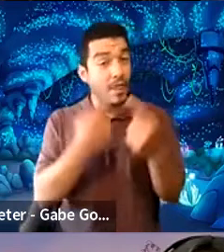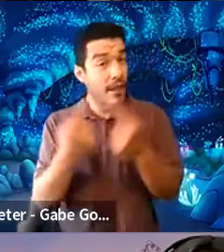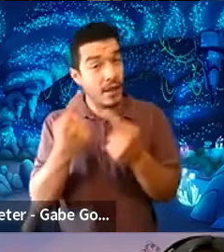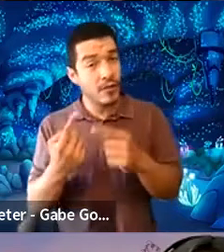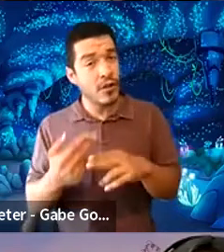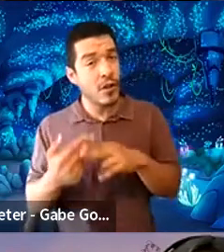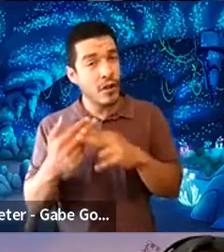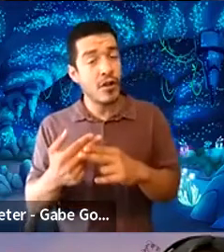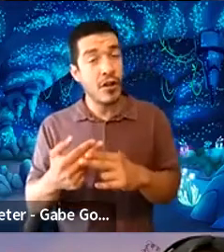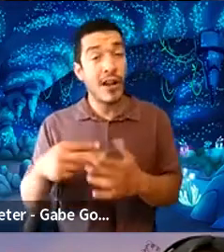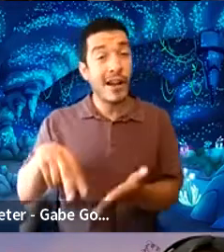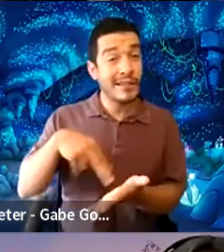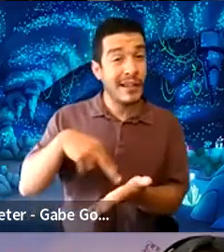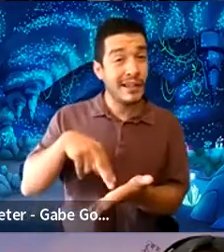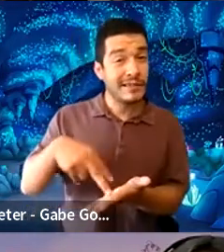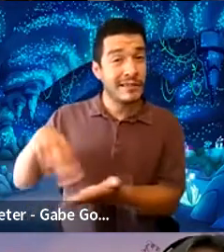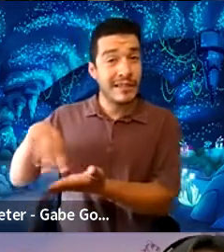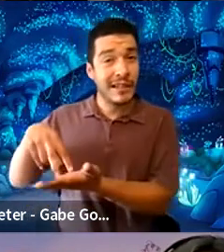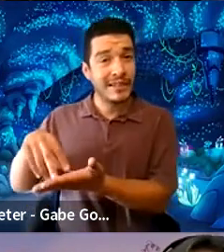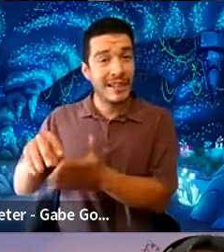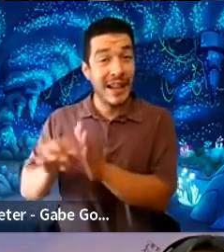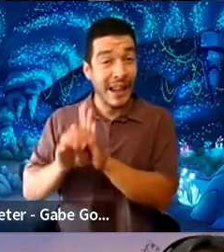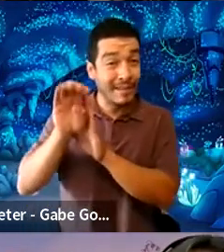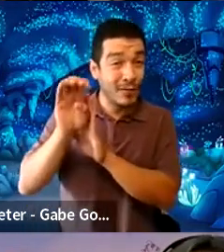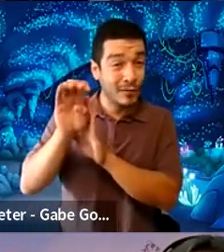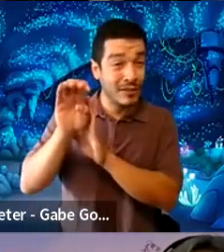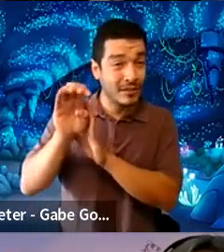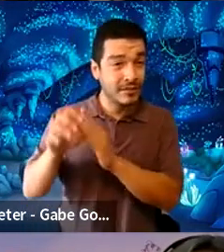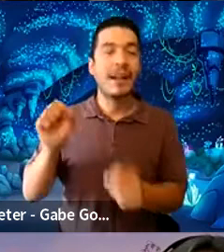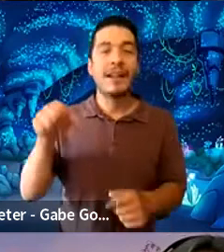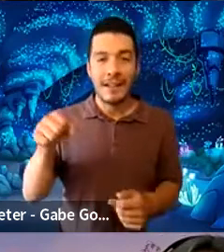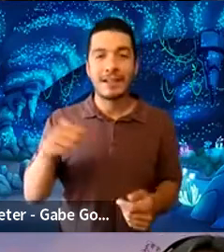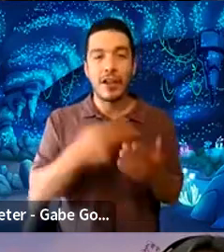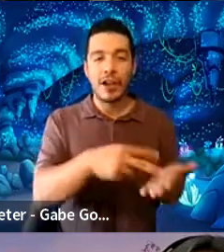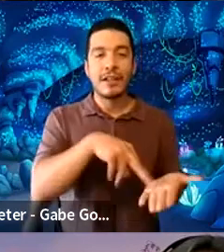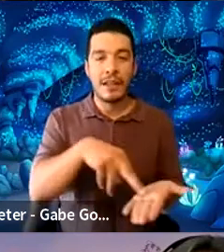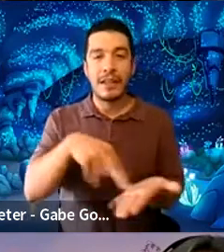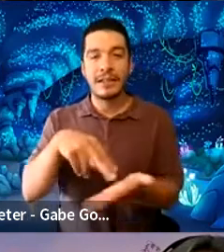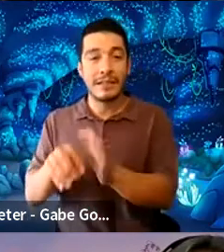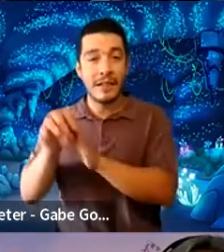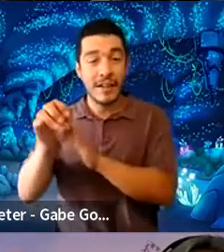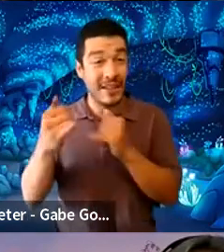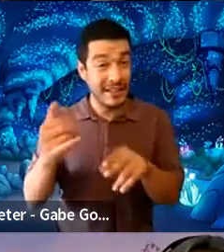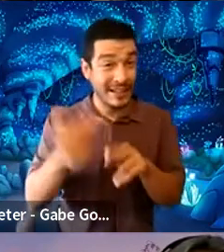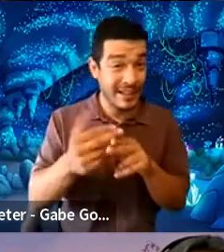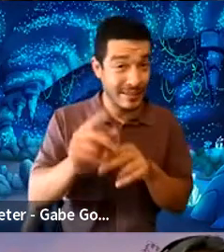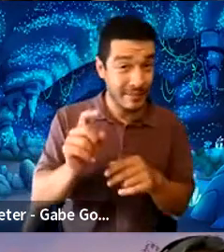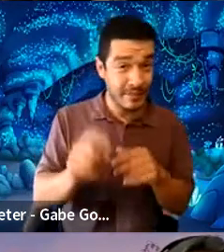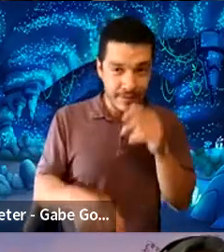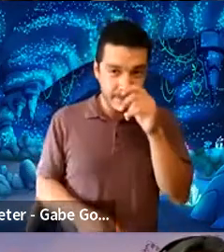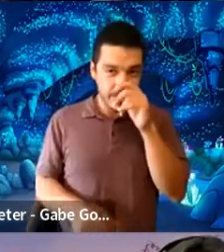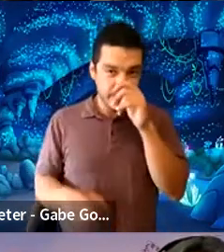I think it was called Dance. Was it Dance Dance Evolution? Dance Dance Evolution. Yes. Yes. Dance, is that still dance. The name? Because yep. Okay.